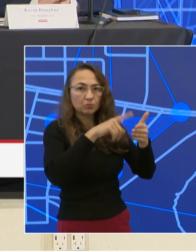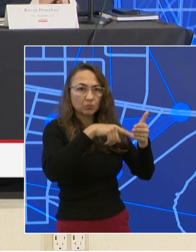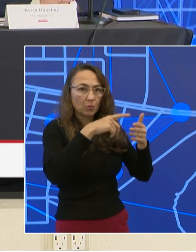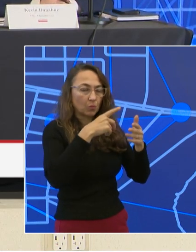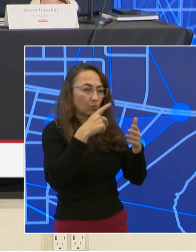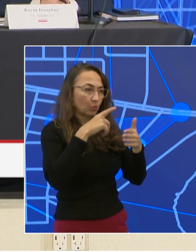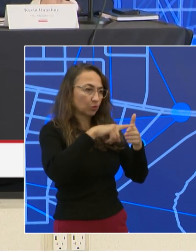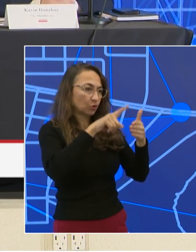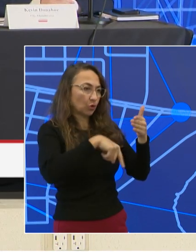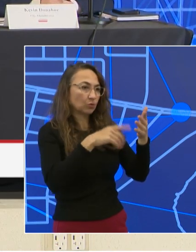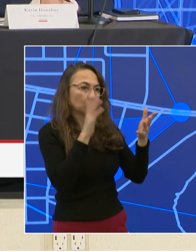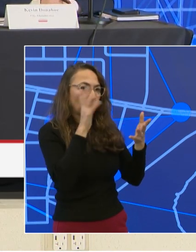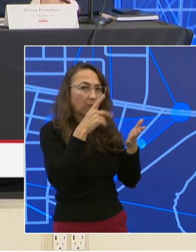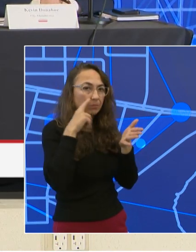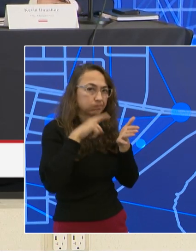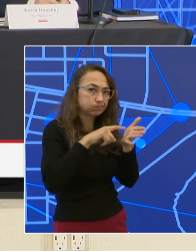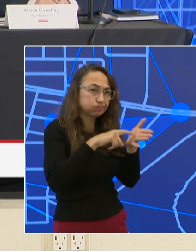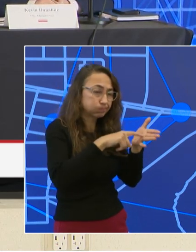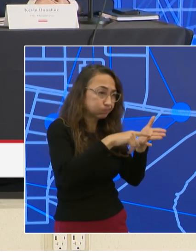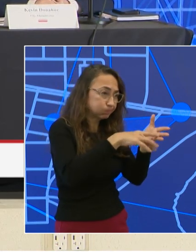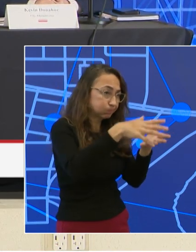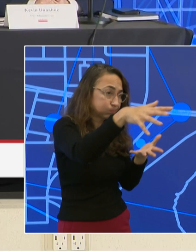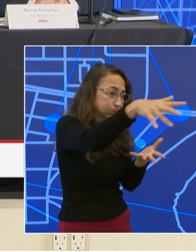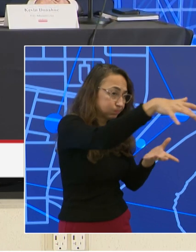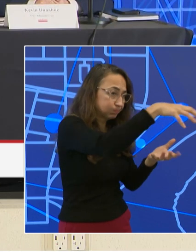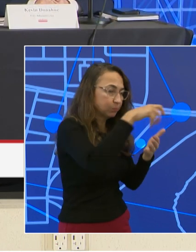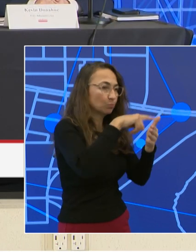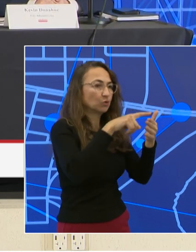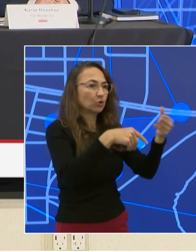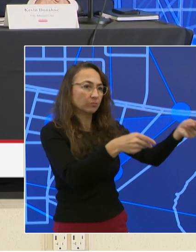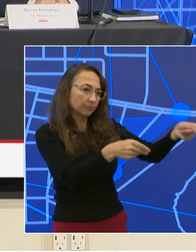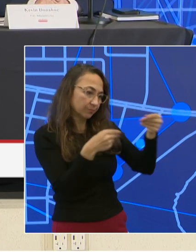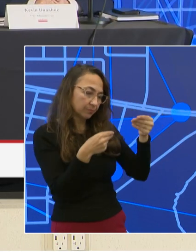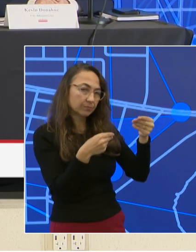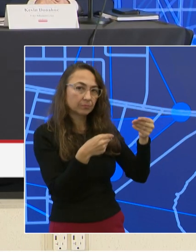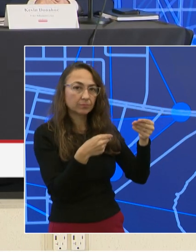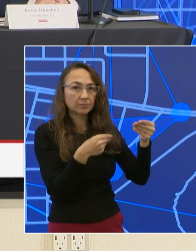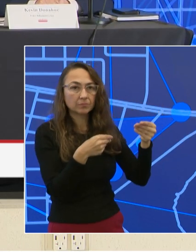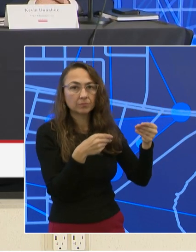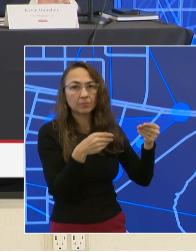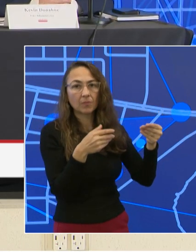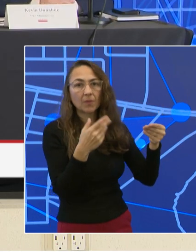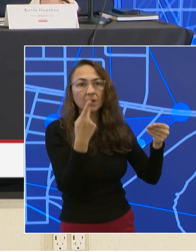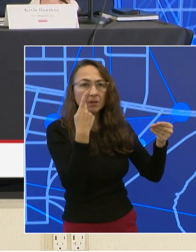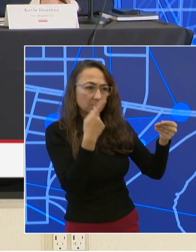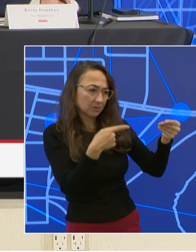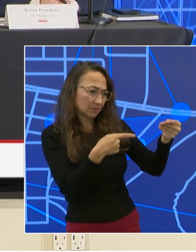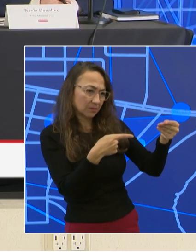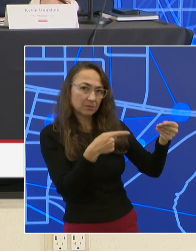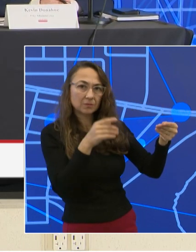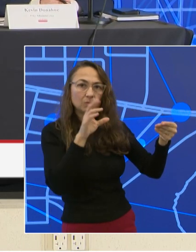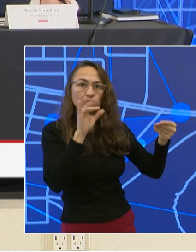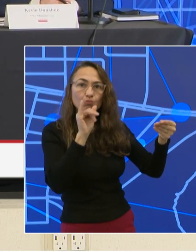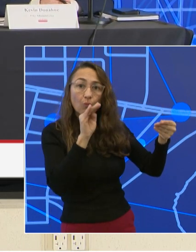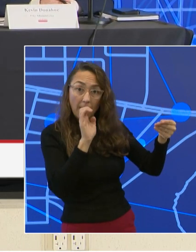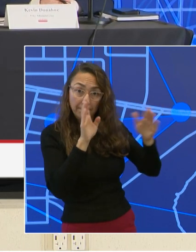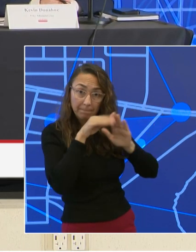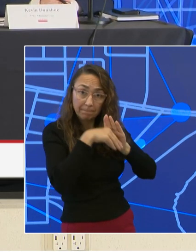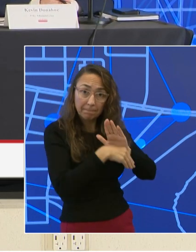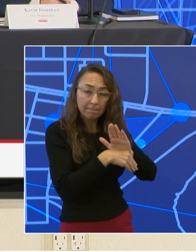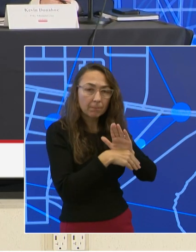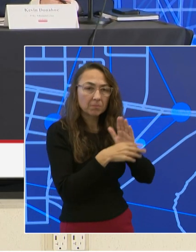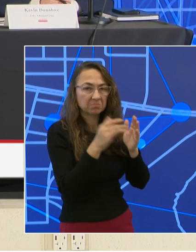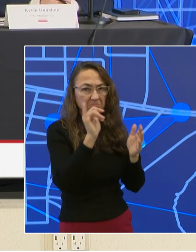Stronger, that these are important parts of what is helping us to drive down crime. So just like in any other policy space, we're certainly working